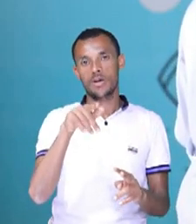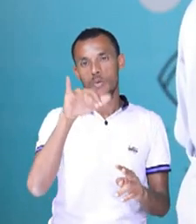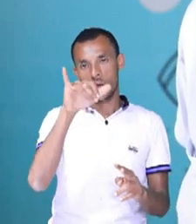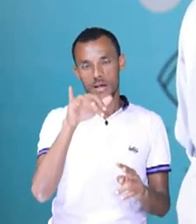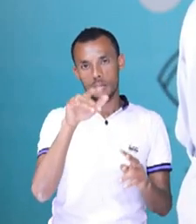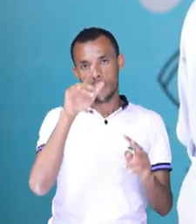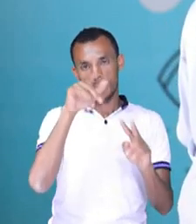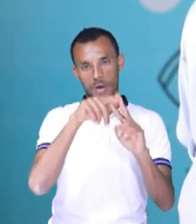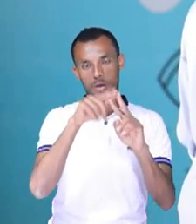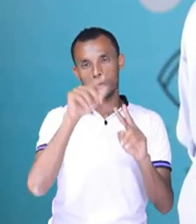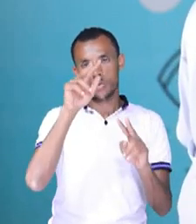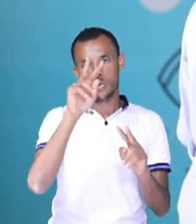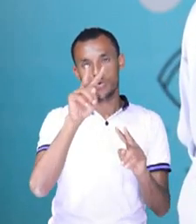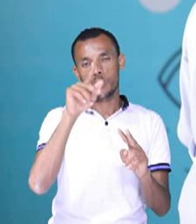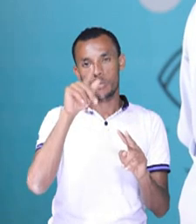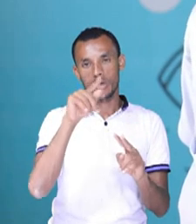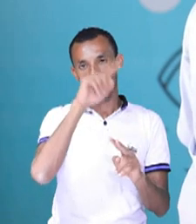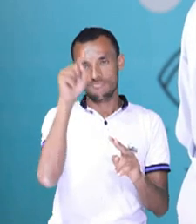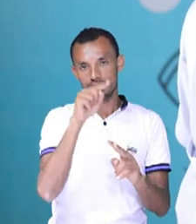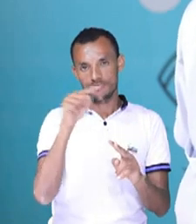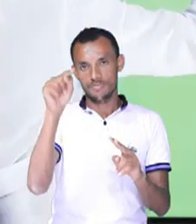pi 2p z.